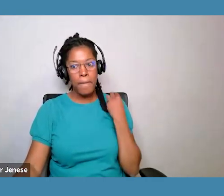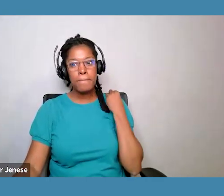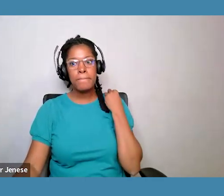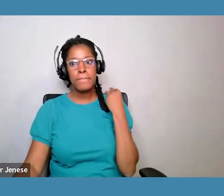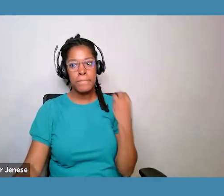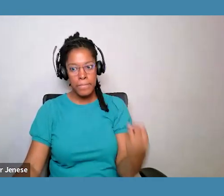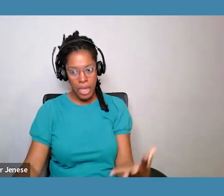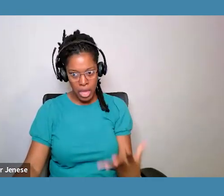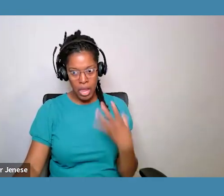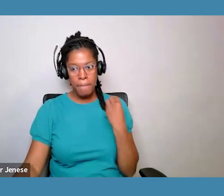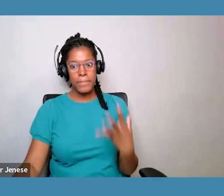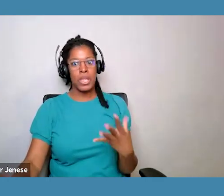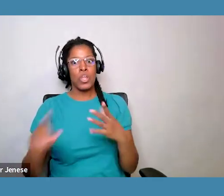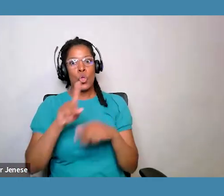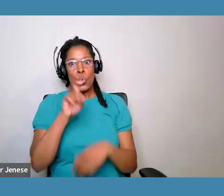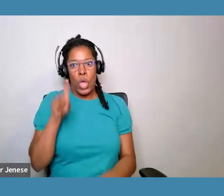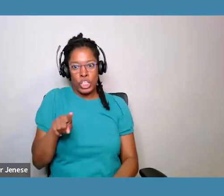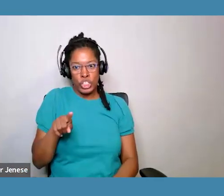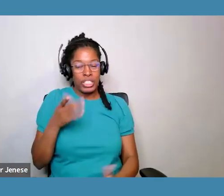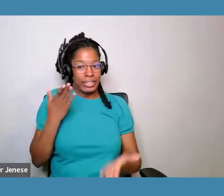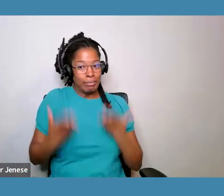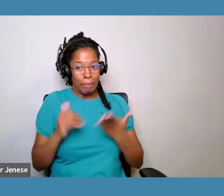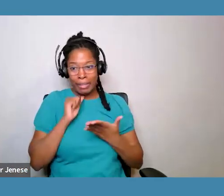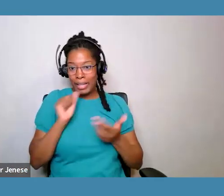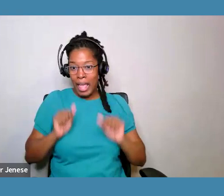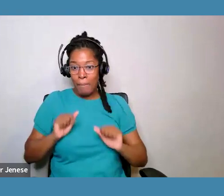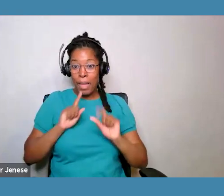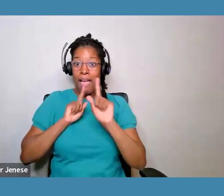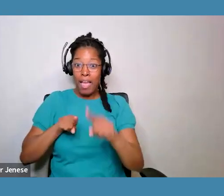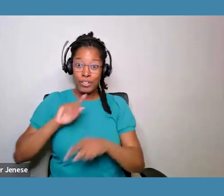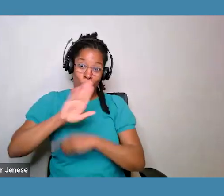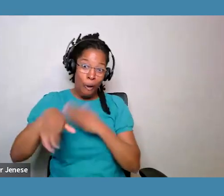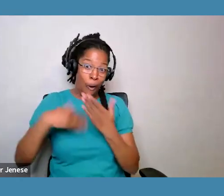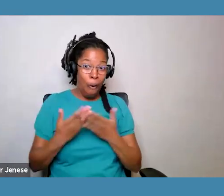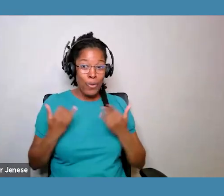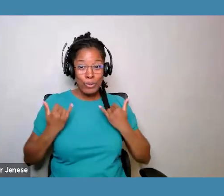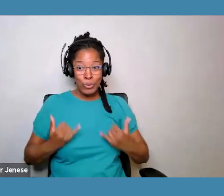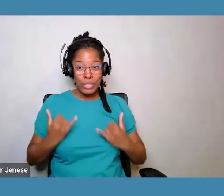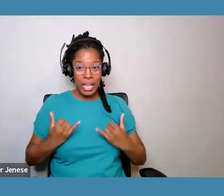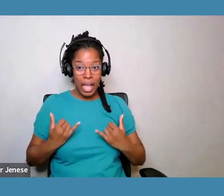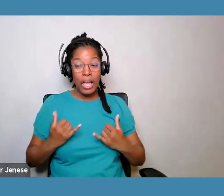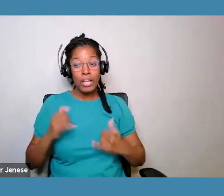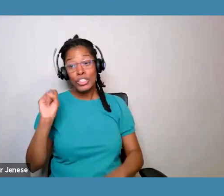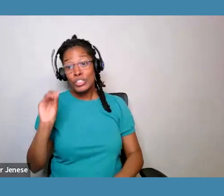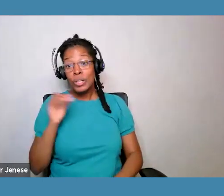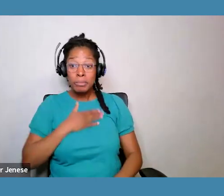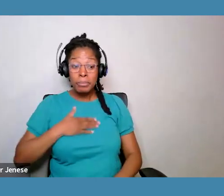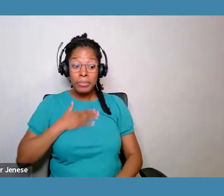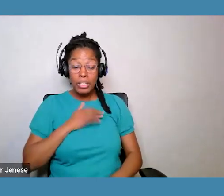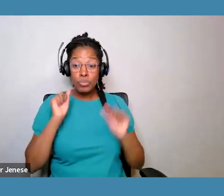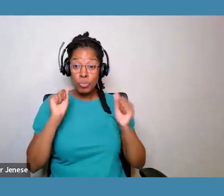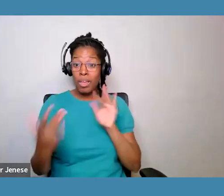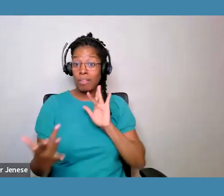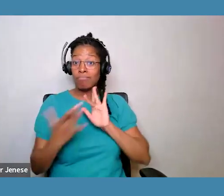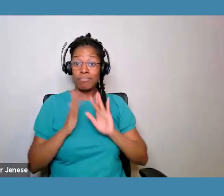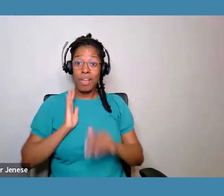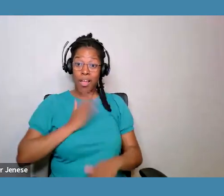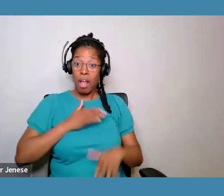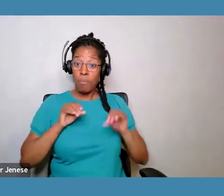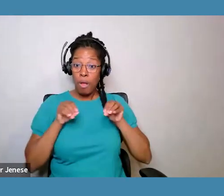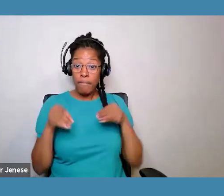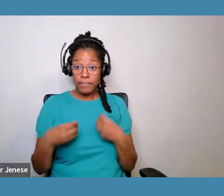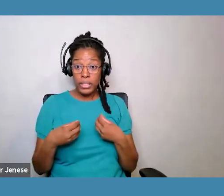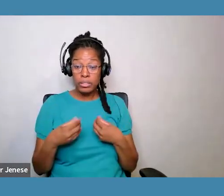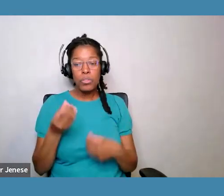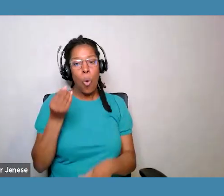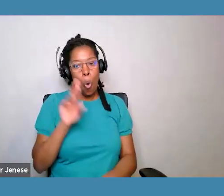get to. We probably won't get to all of them today. So you can please feel free to call our office